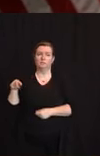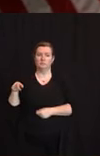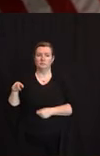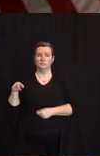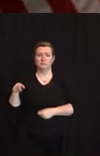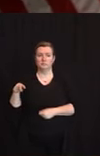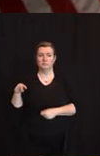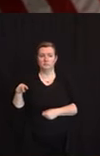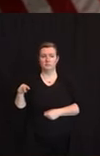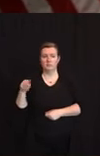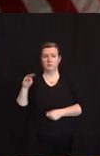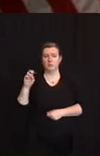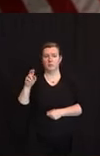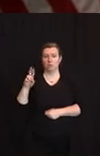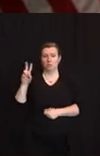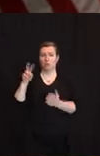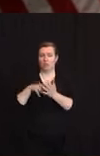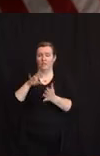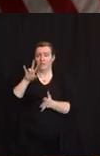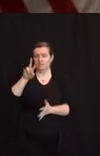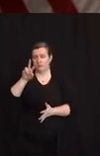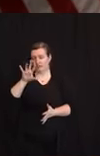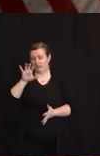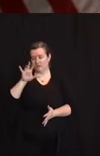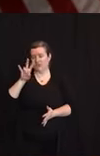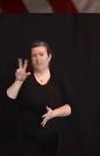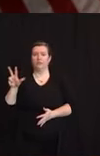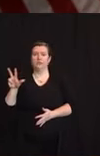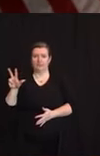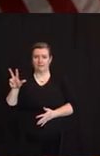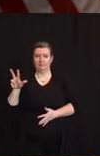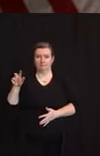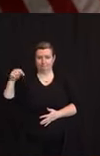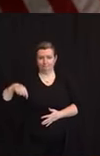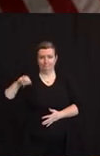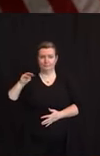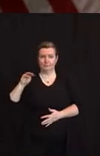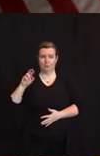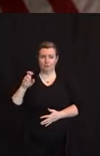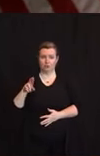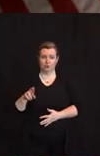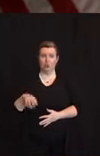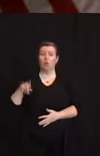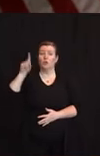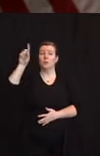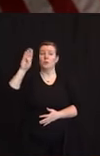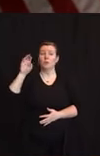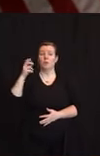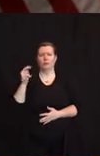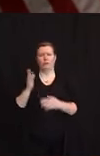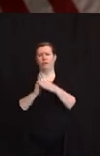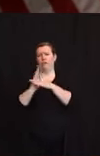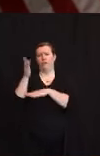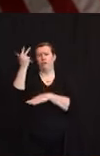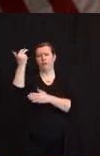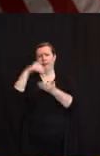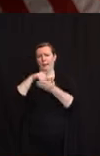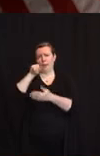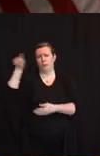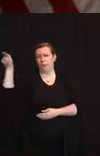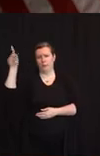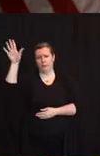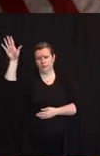2,753 cases. So you've got, even though it's not at the Bergen has got 13,356. It's not at that level, but these